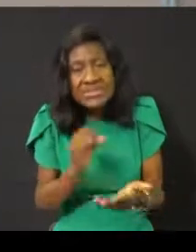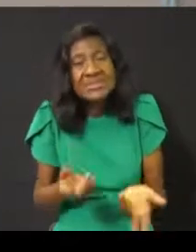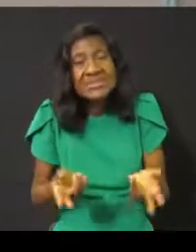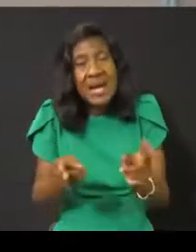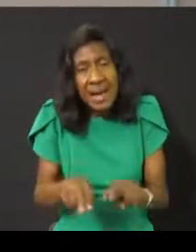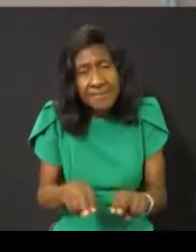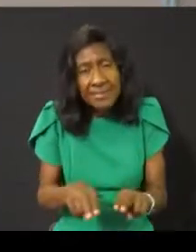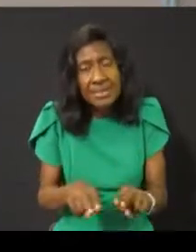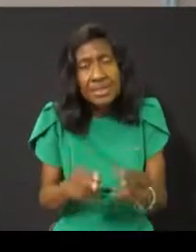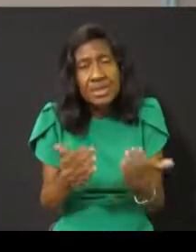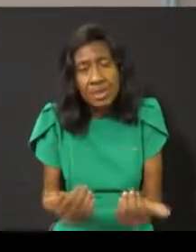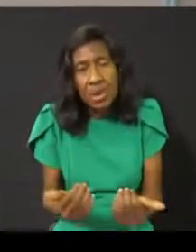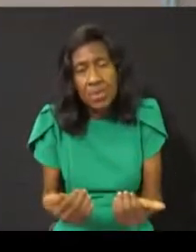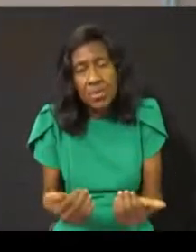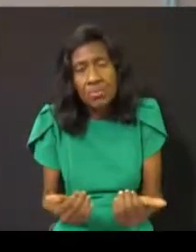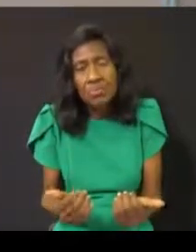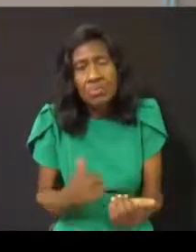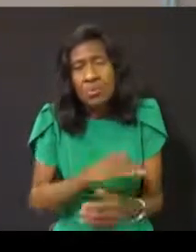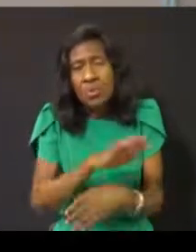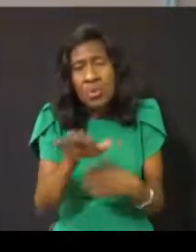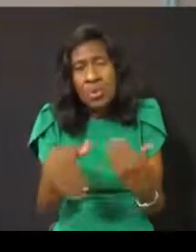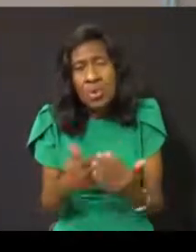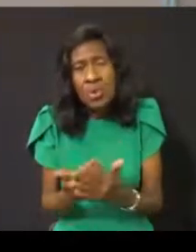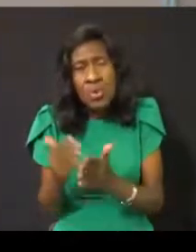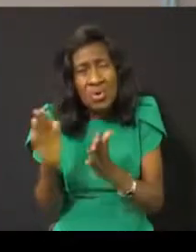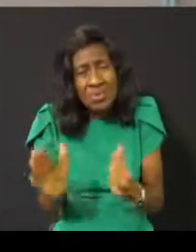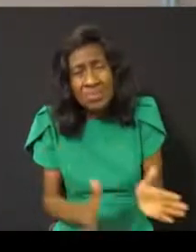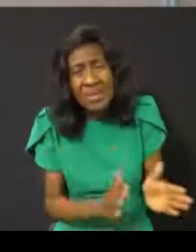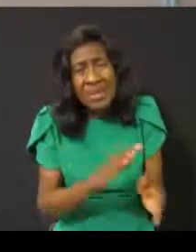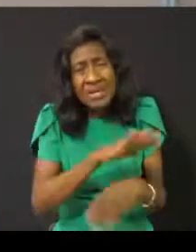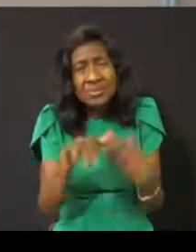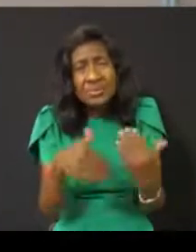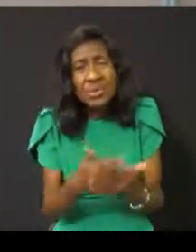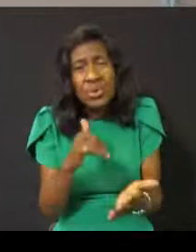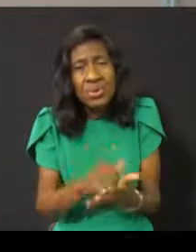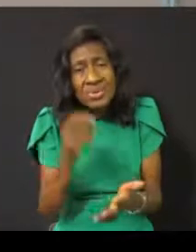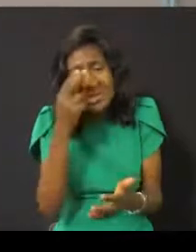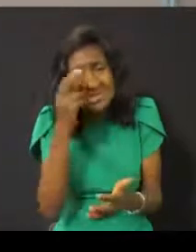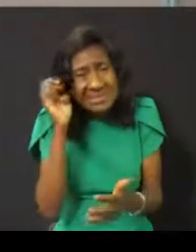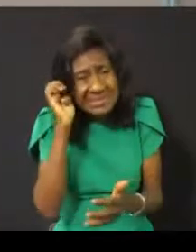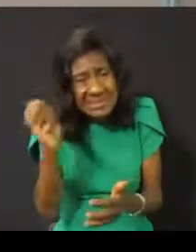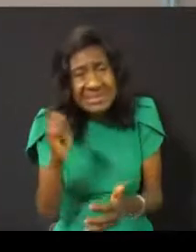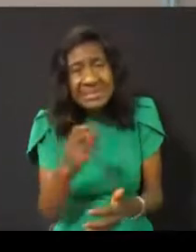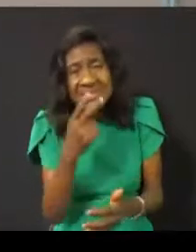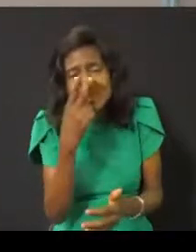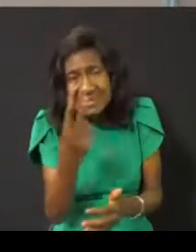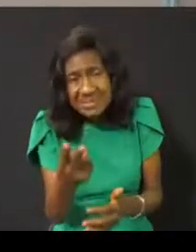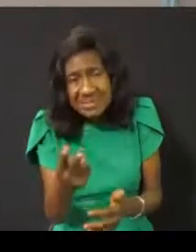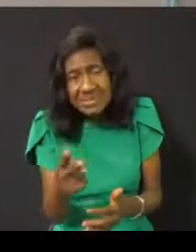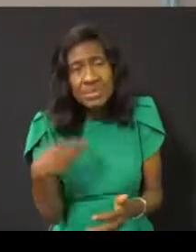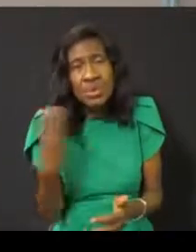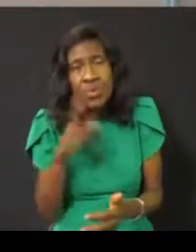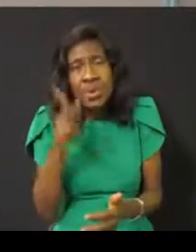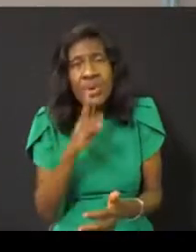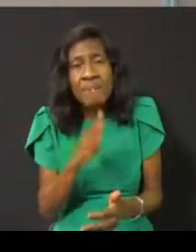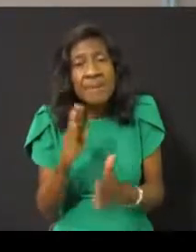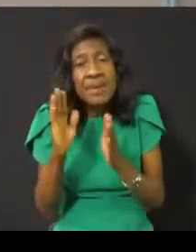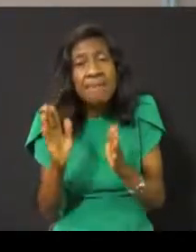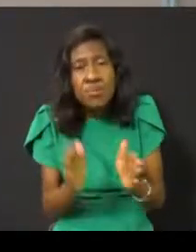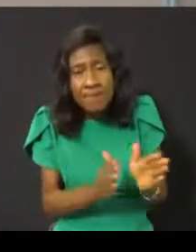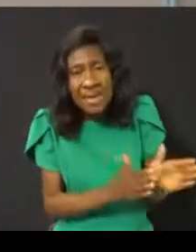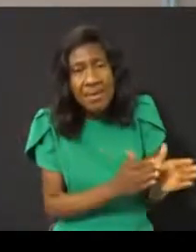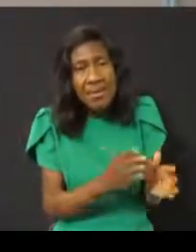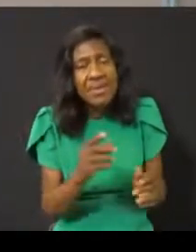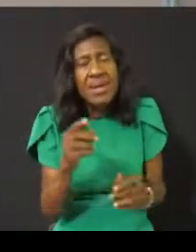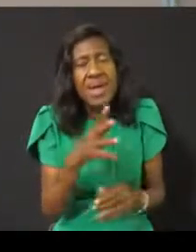weeks, and all the signals give me comfort to know that we're going to be prepared for when we're open, and